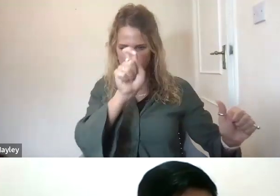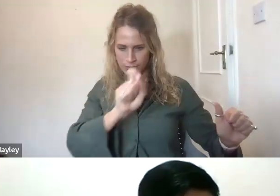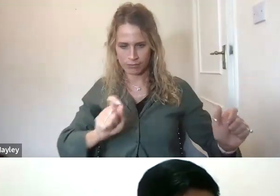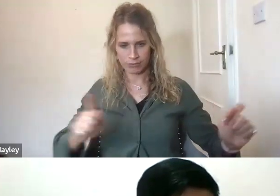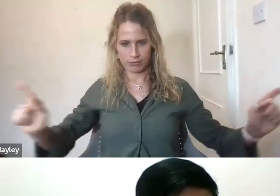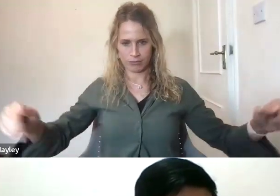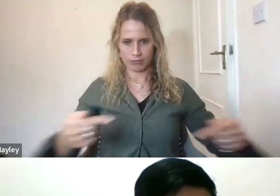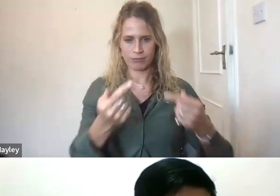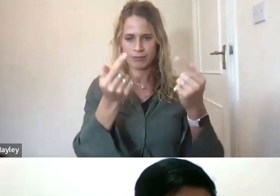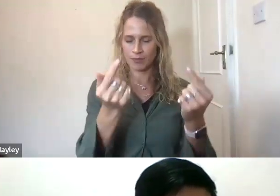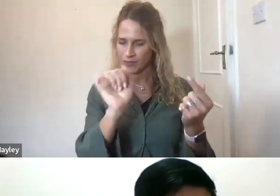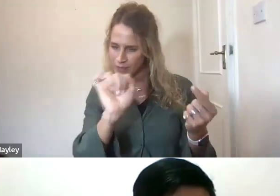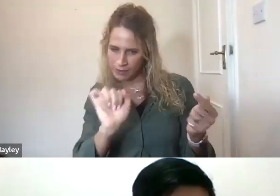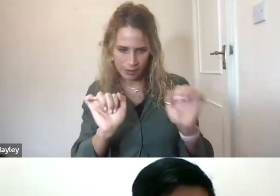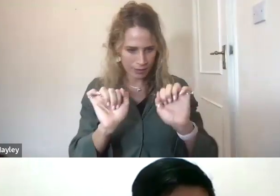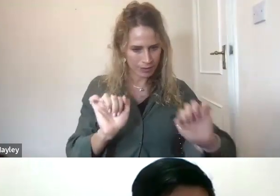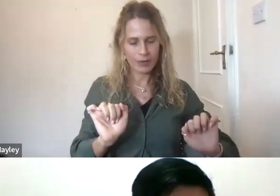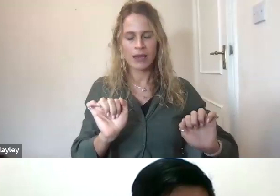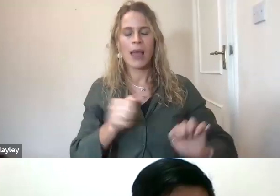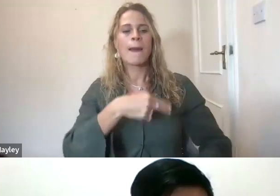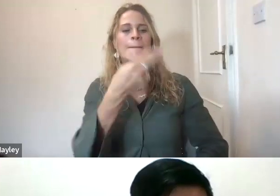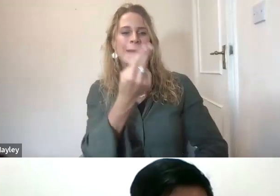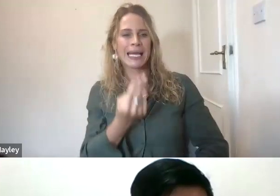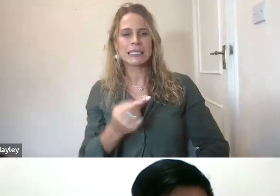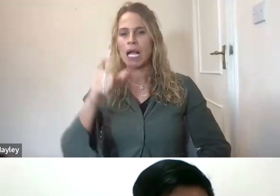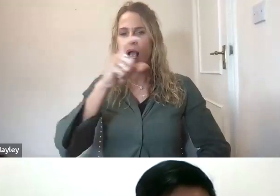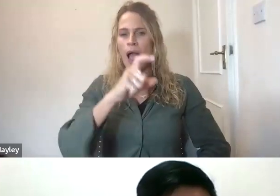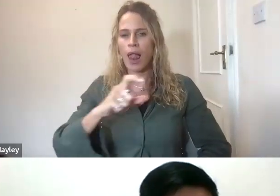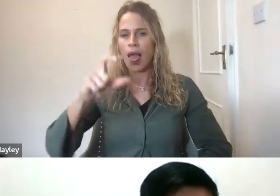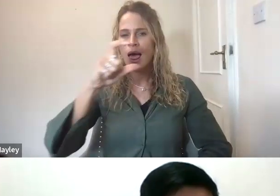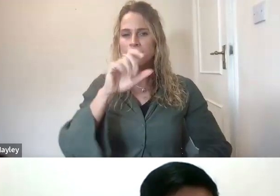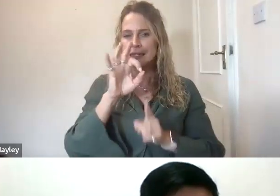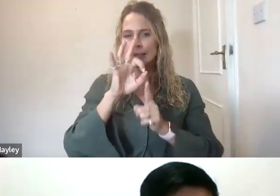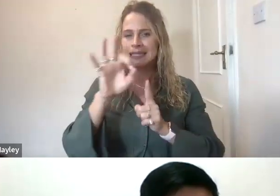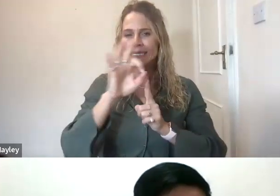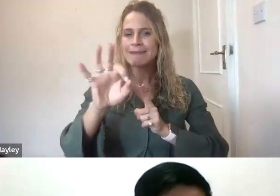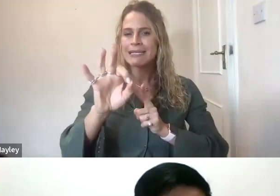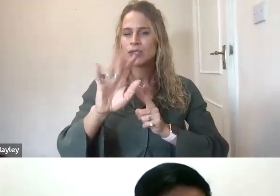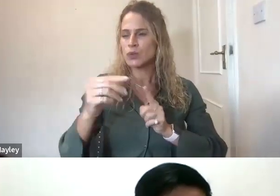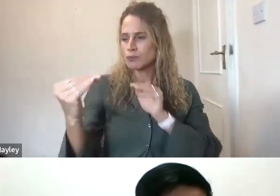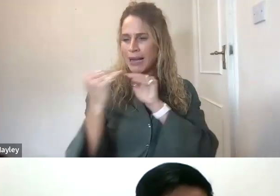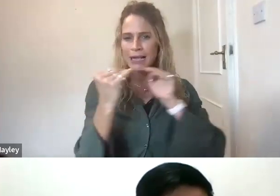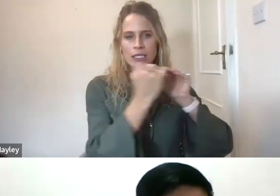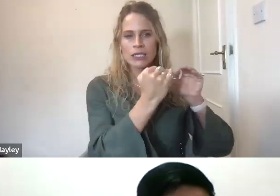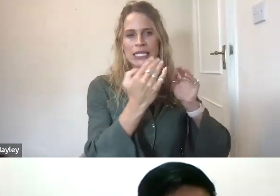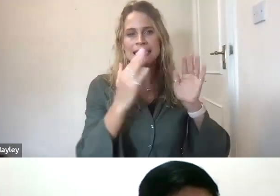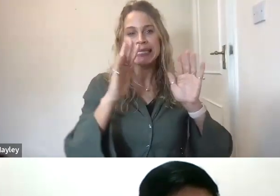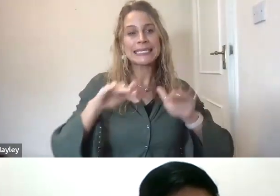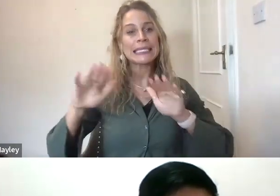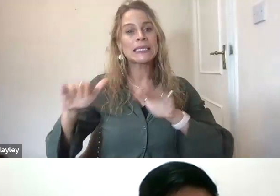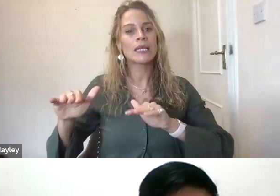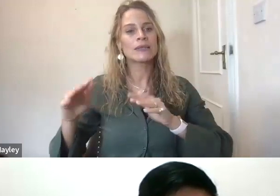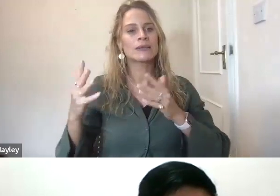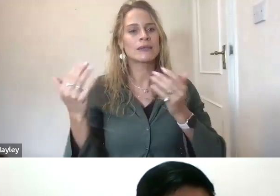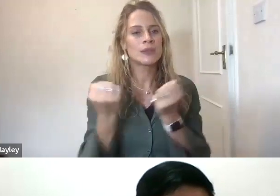unwanted. I painted it with colors specific to each season. It was only during